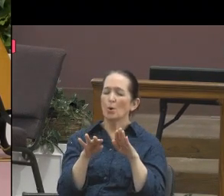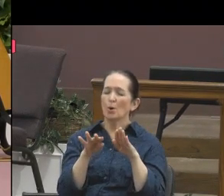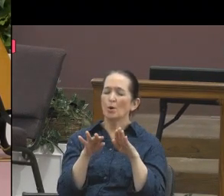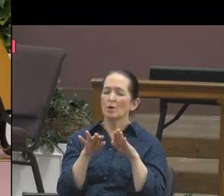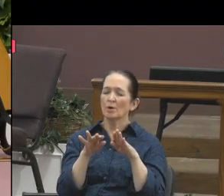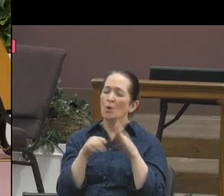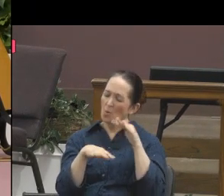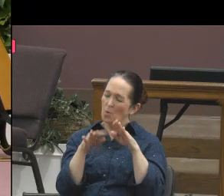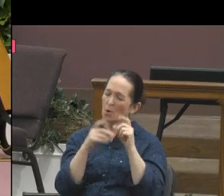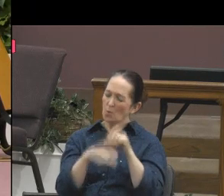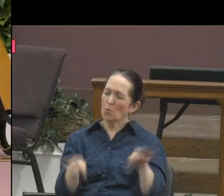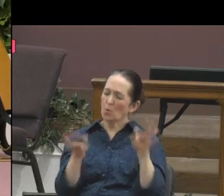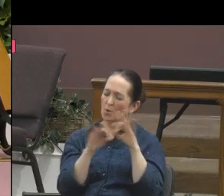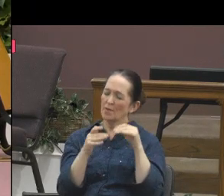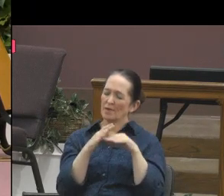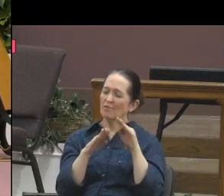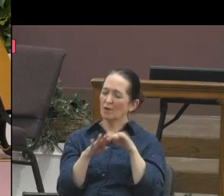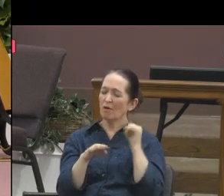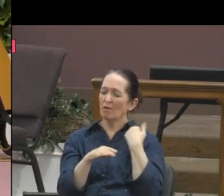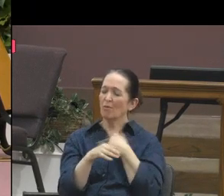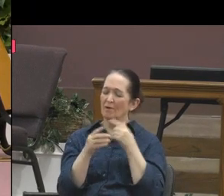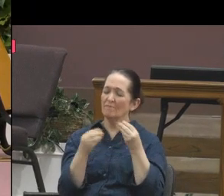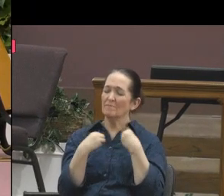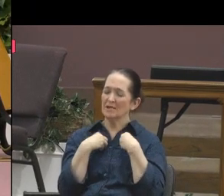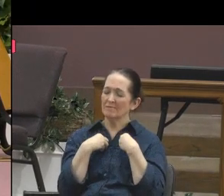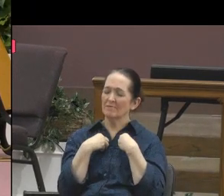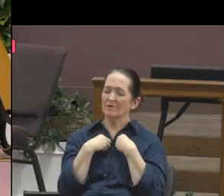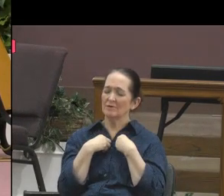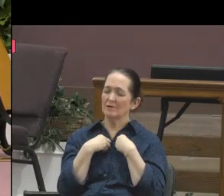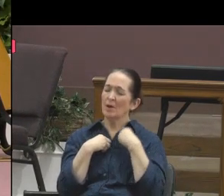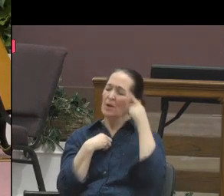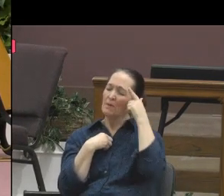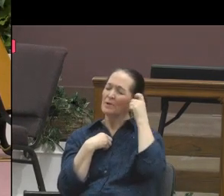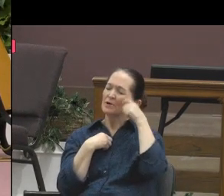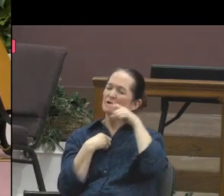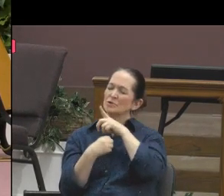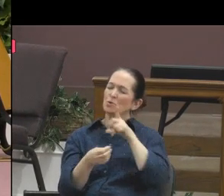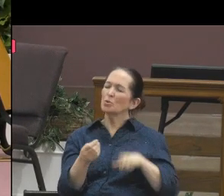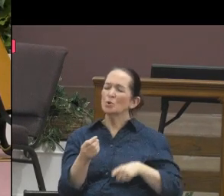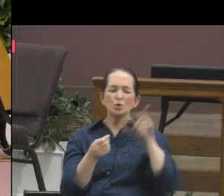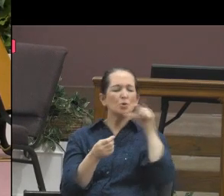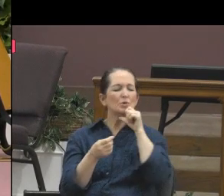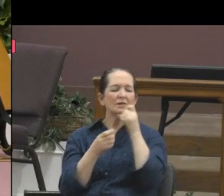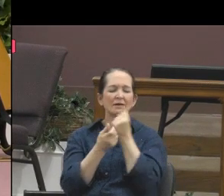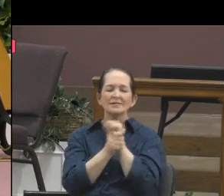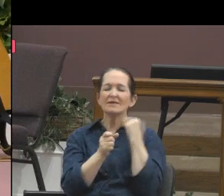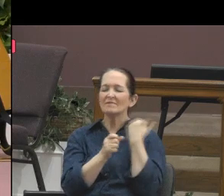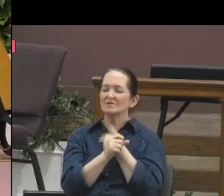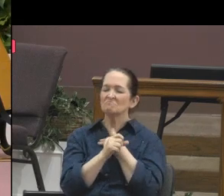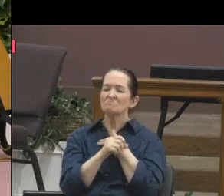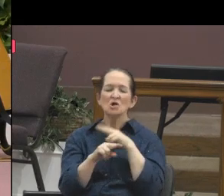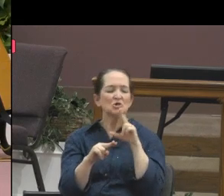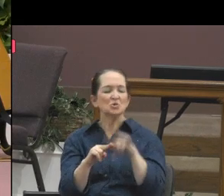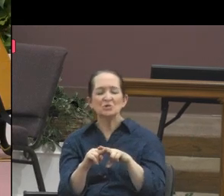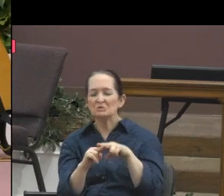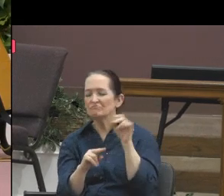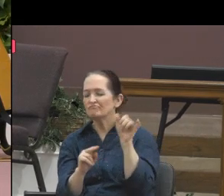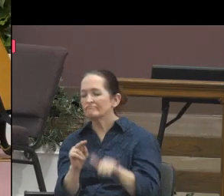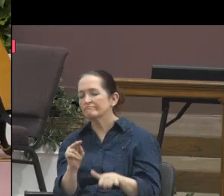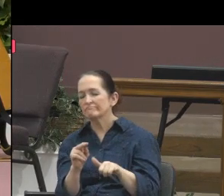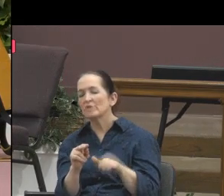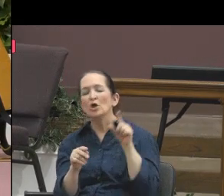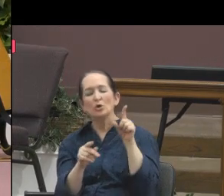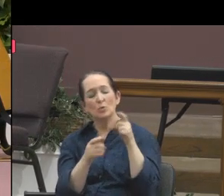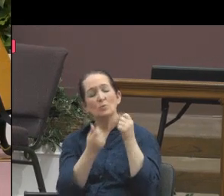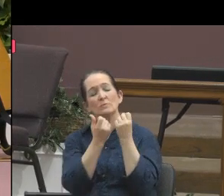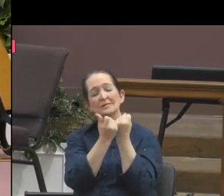walk worthy of the calling that we have been given. Because Lord, You did not save us to sit. You saved us